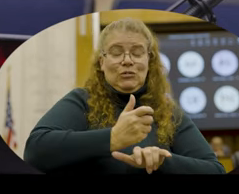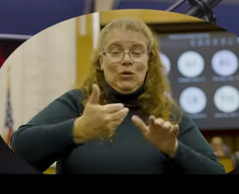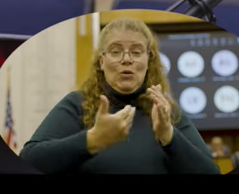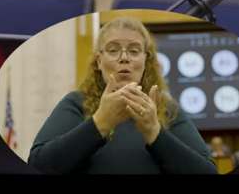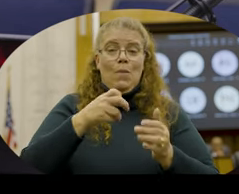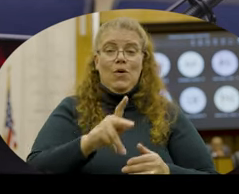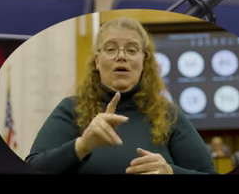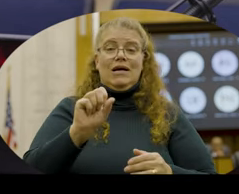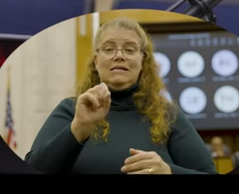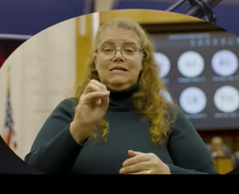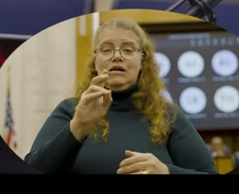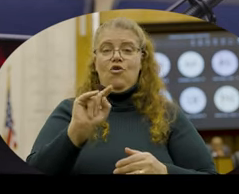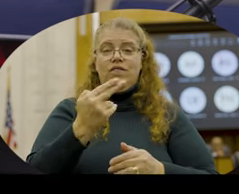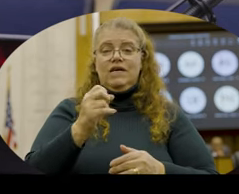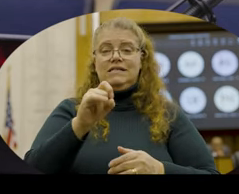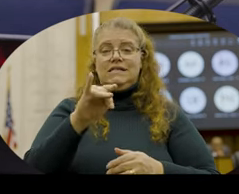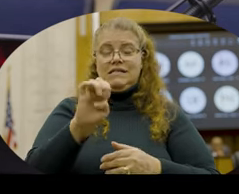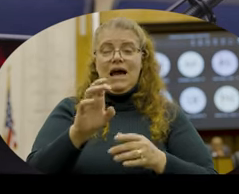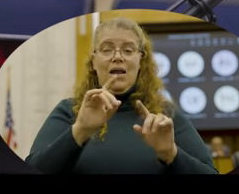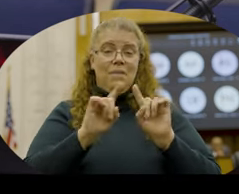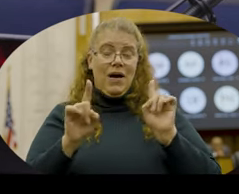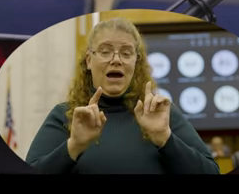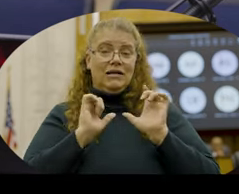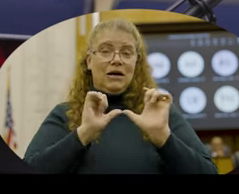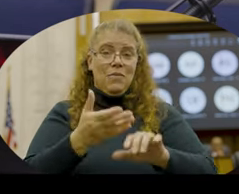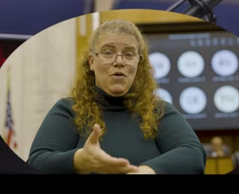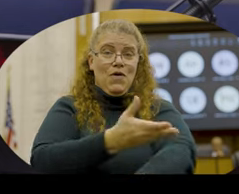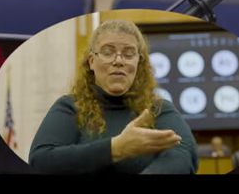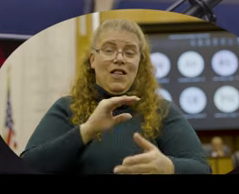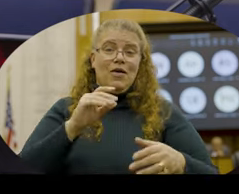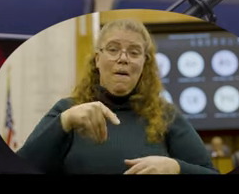see that start with the establishment of a formal city